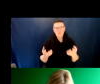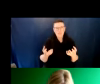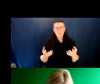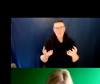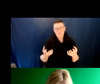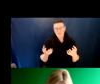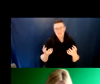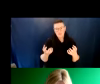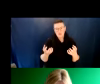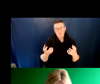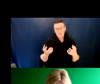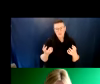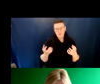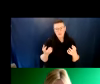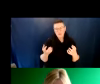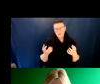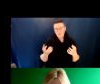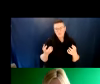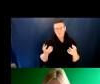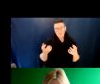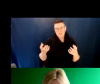close relationship means, you know, being